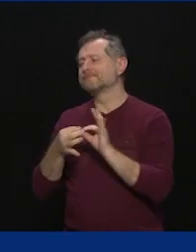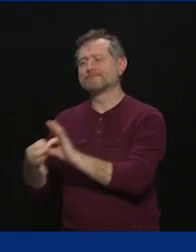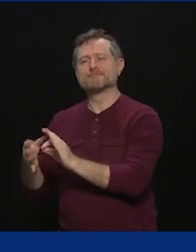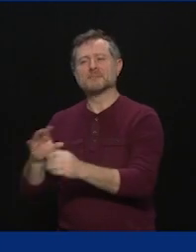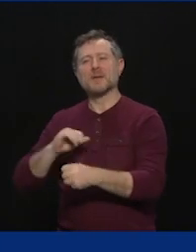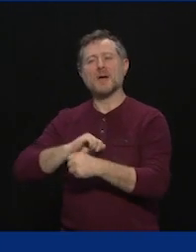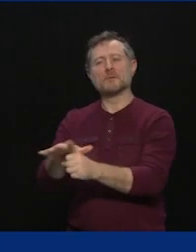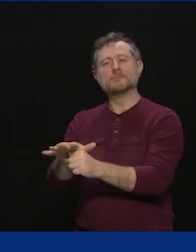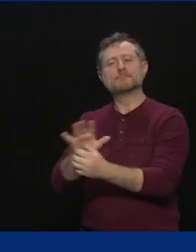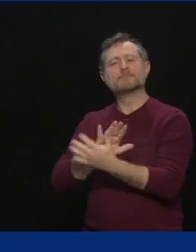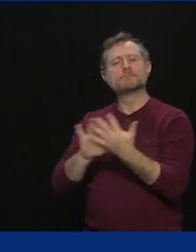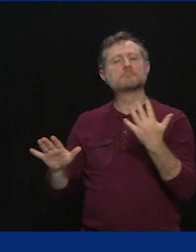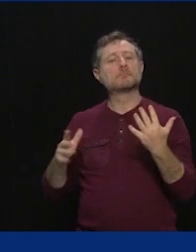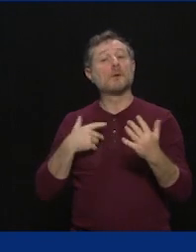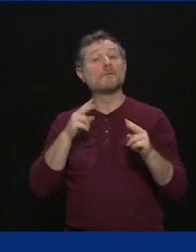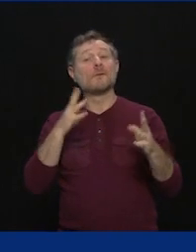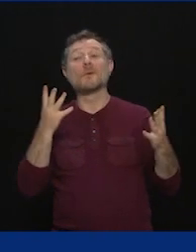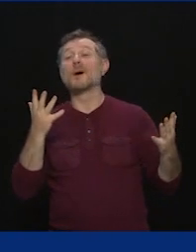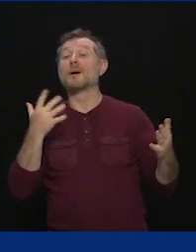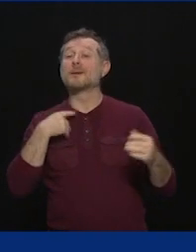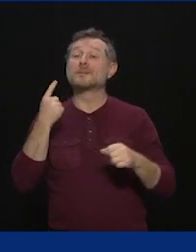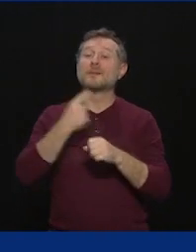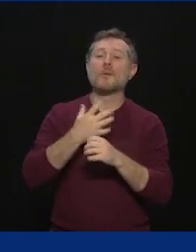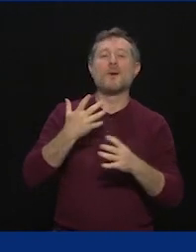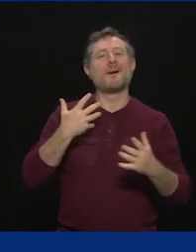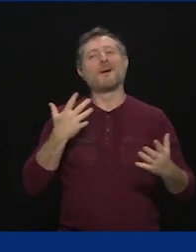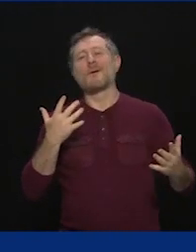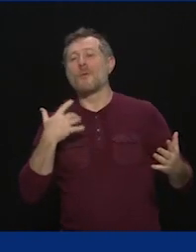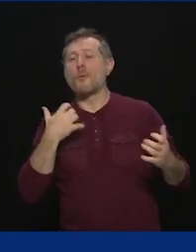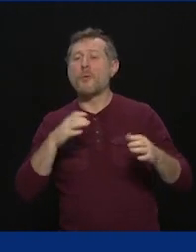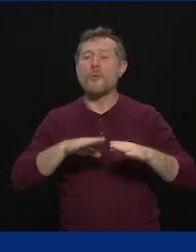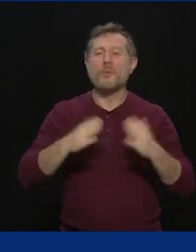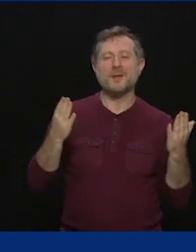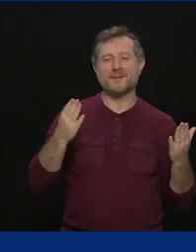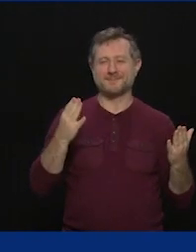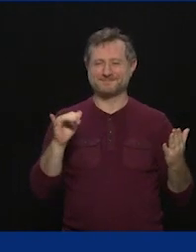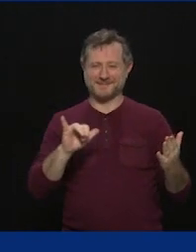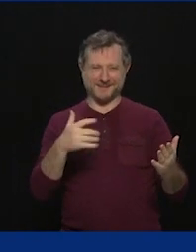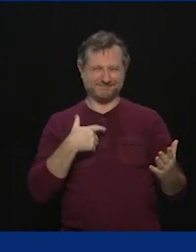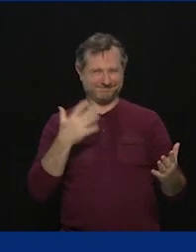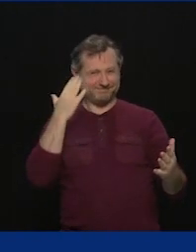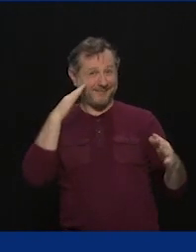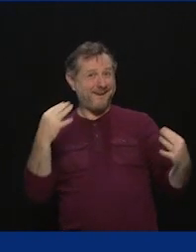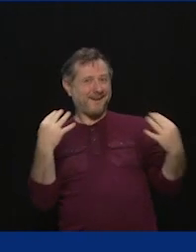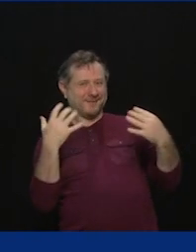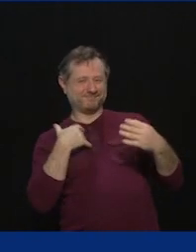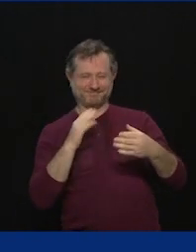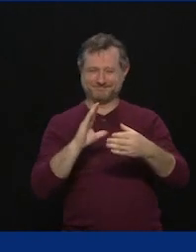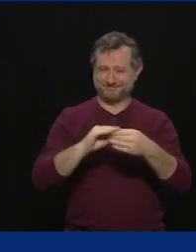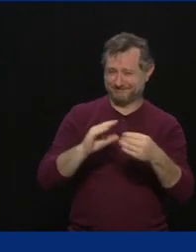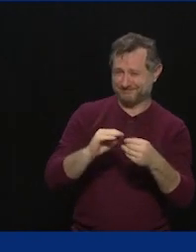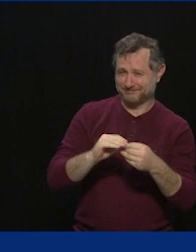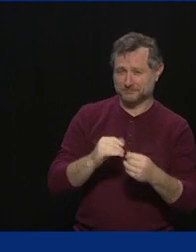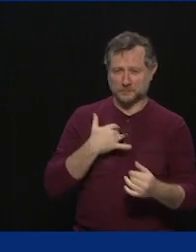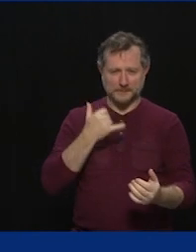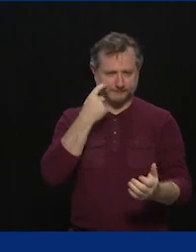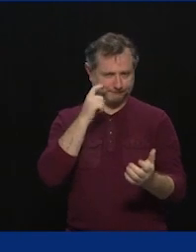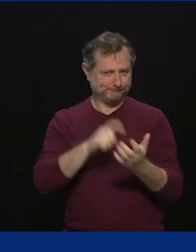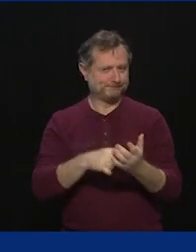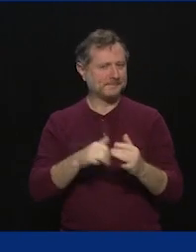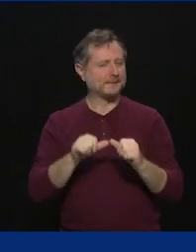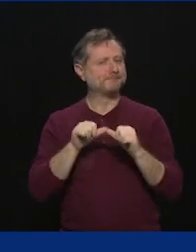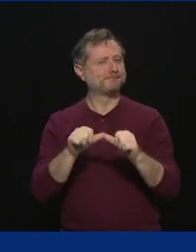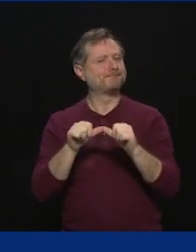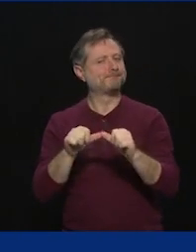to the day when I don't have to open with those lines. But for now, we're seeing a continuation of the Delta variant, not